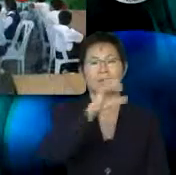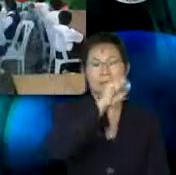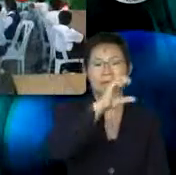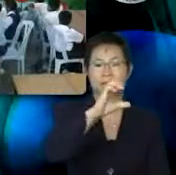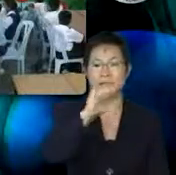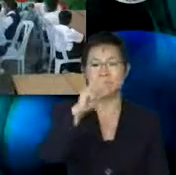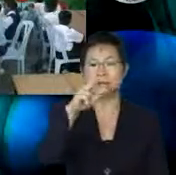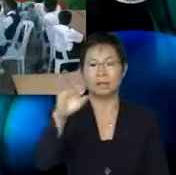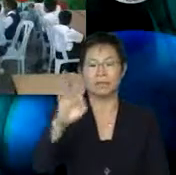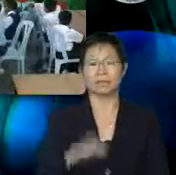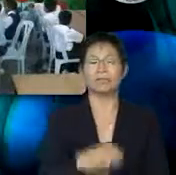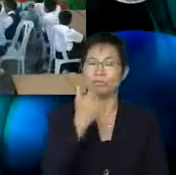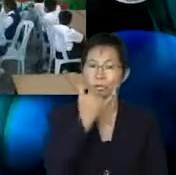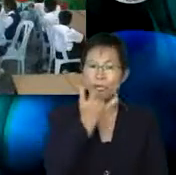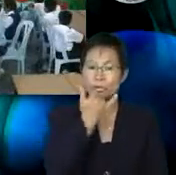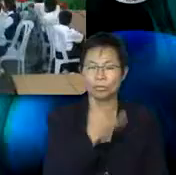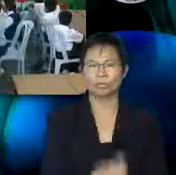S-E-A-R-F. Wrong.